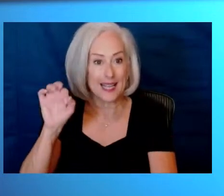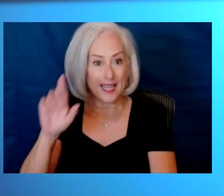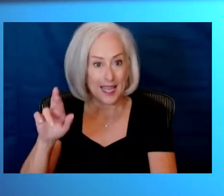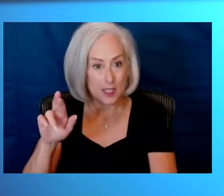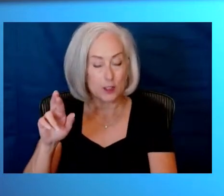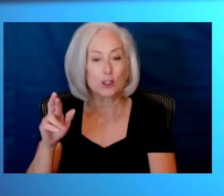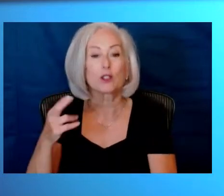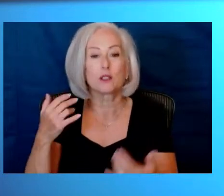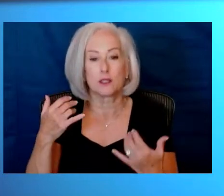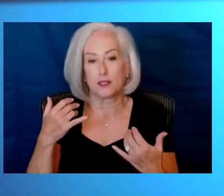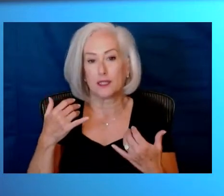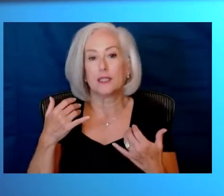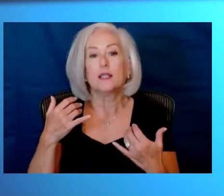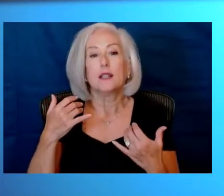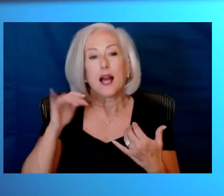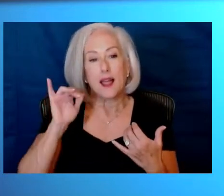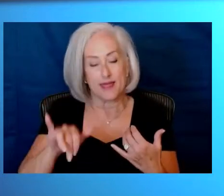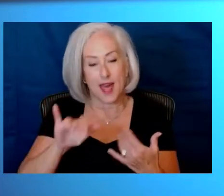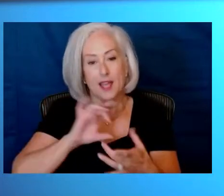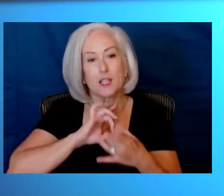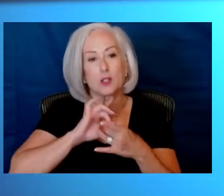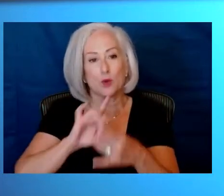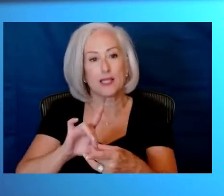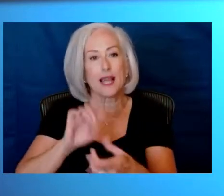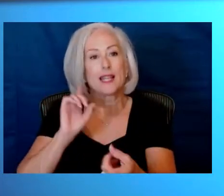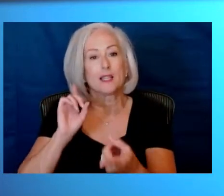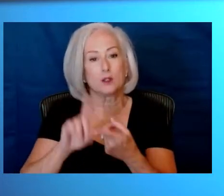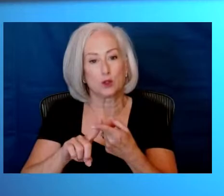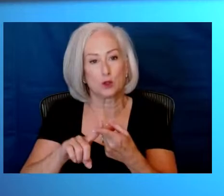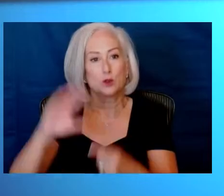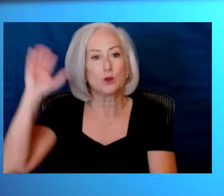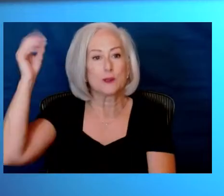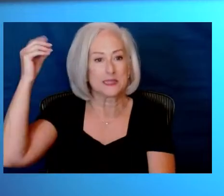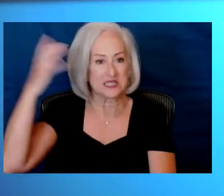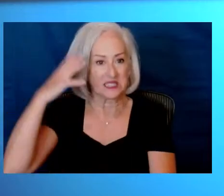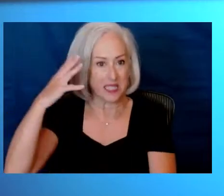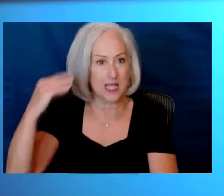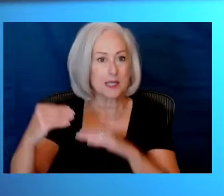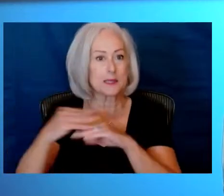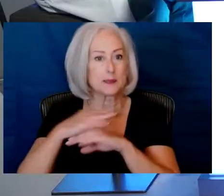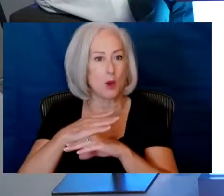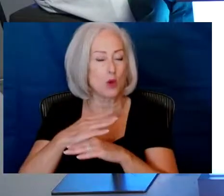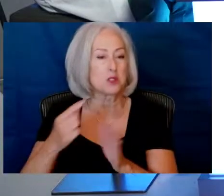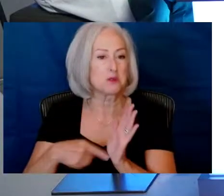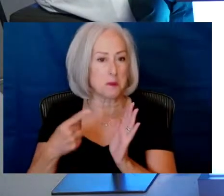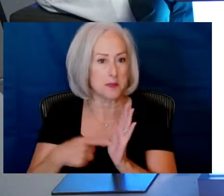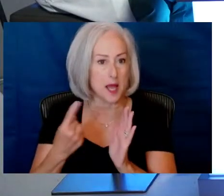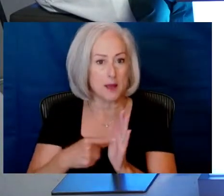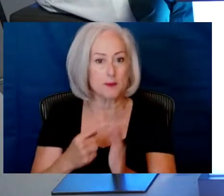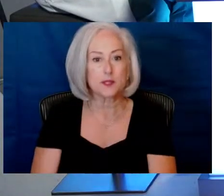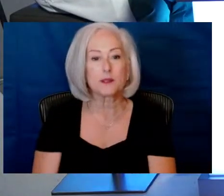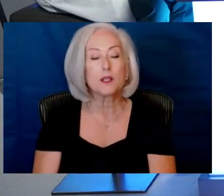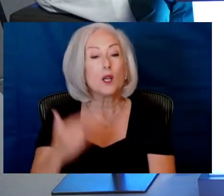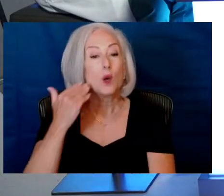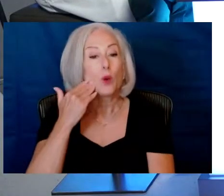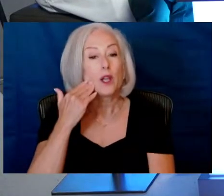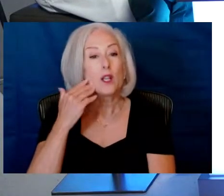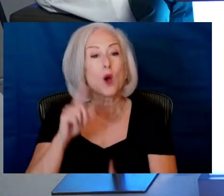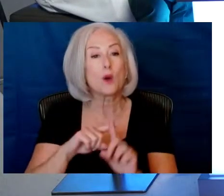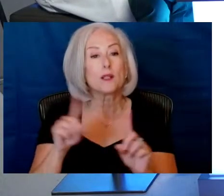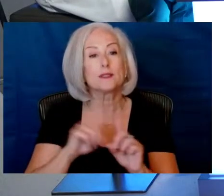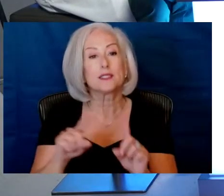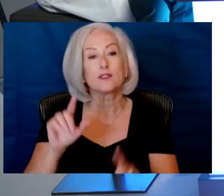of, or at least part of it is related to sun exposure. Yeah, and so we know there are several different types of the FITZPATRICK skin phototypes as